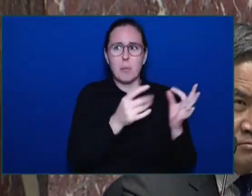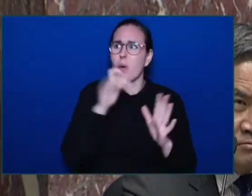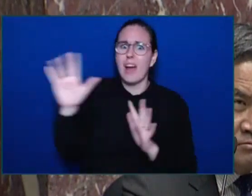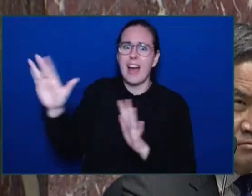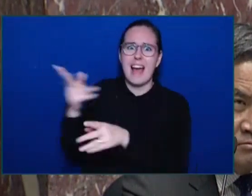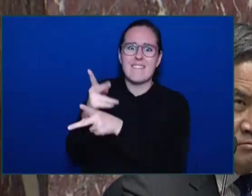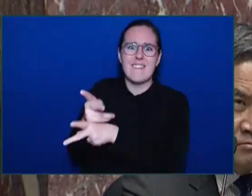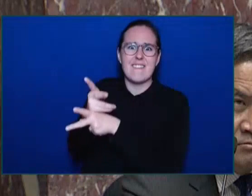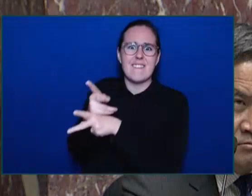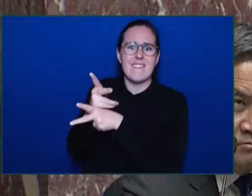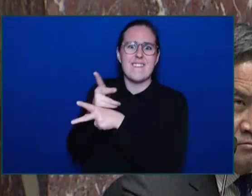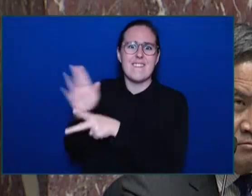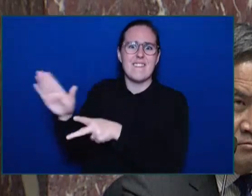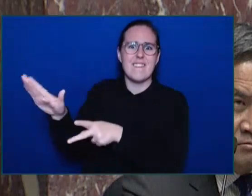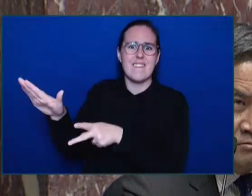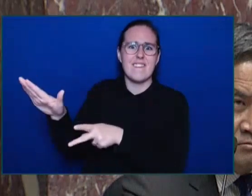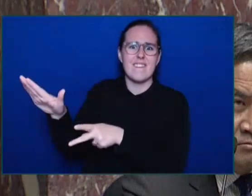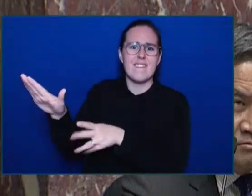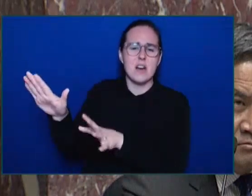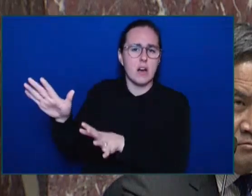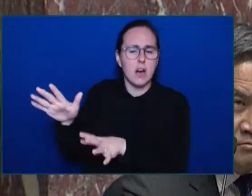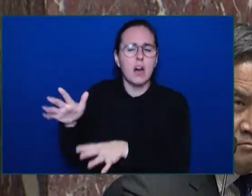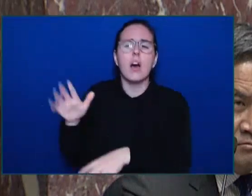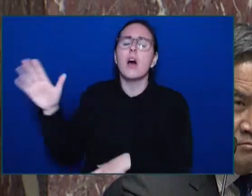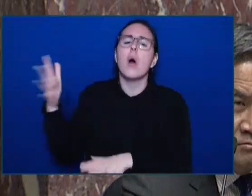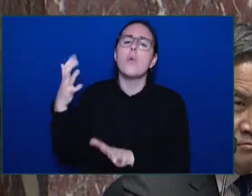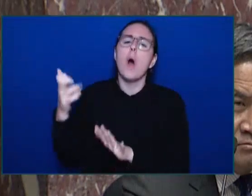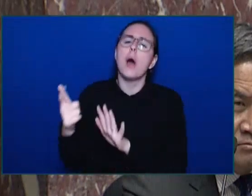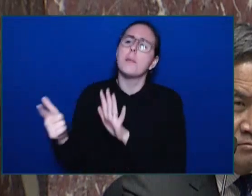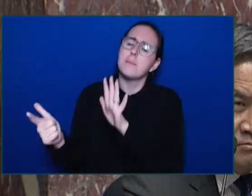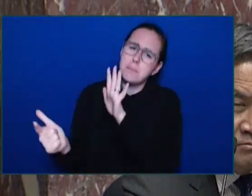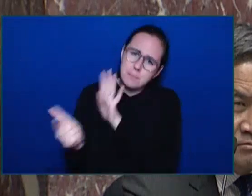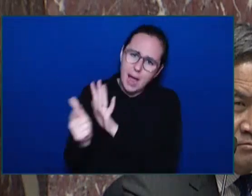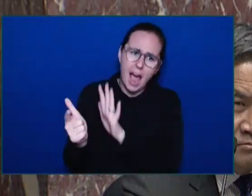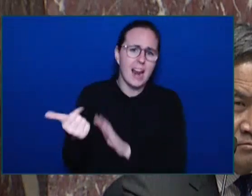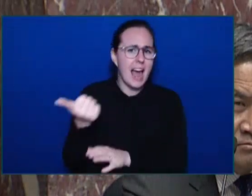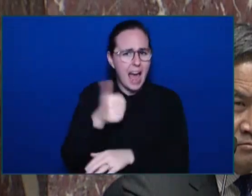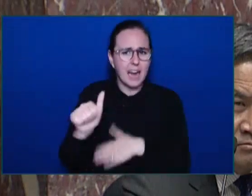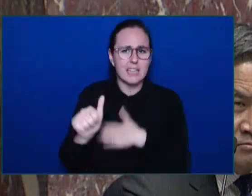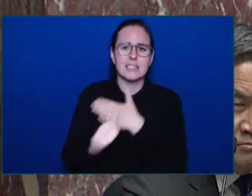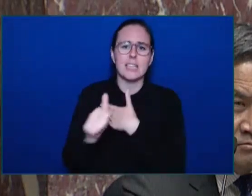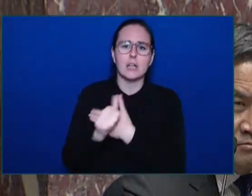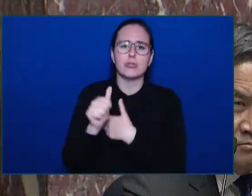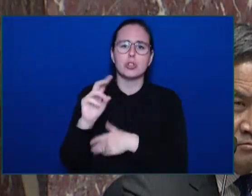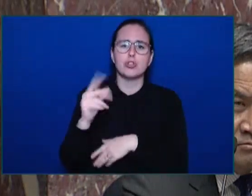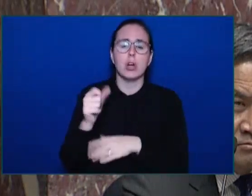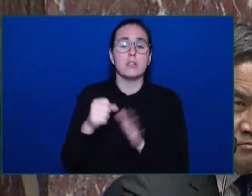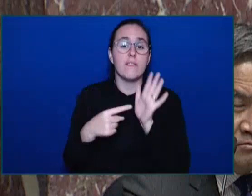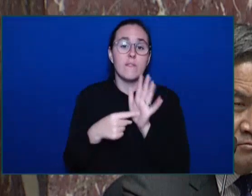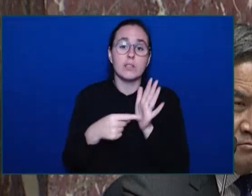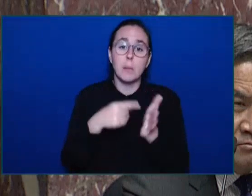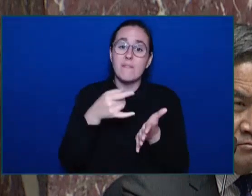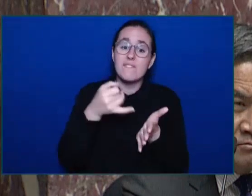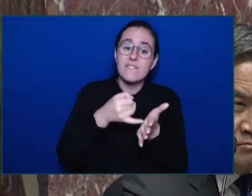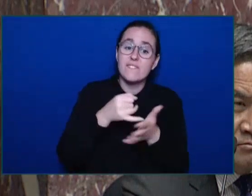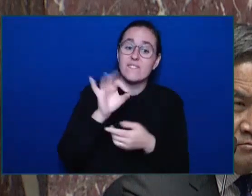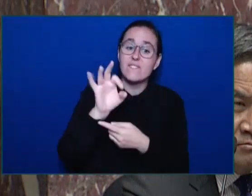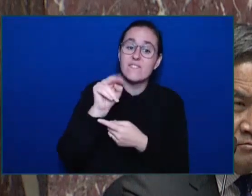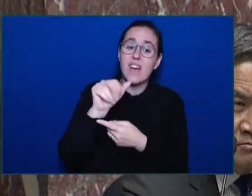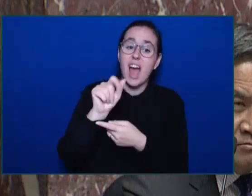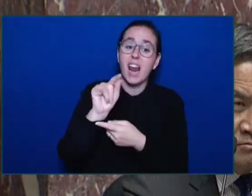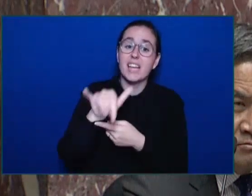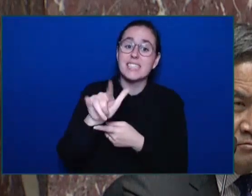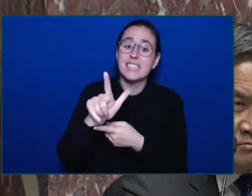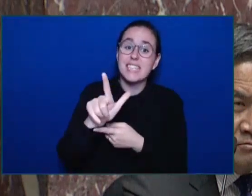drugs like fentanyl in public places, including parks, playgrounds, and beaches. not just families, but last